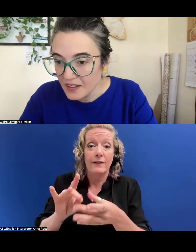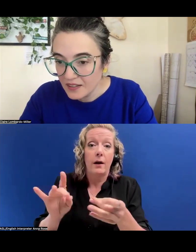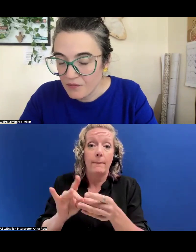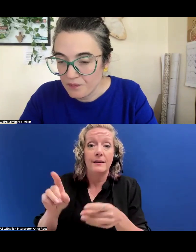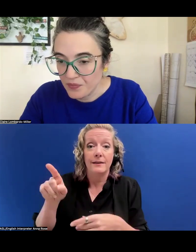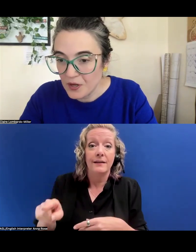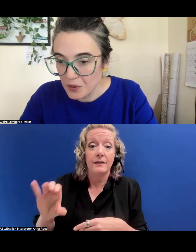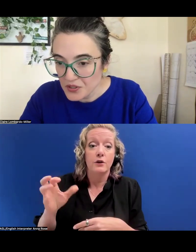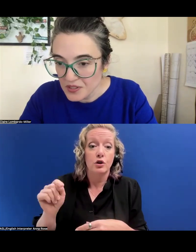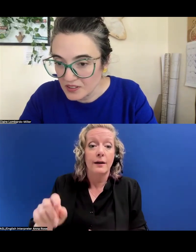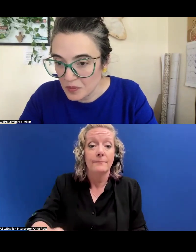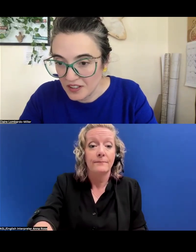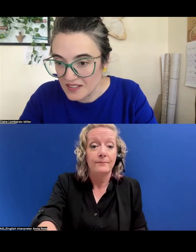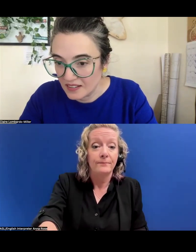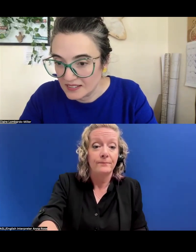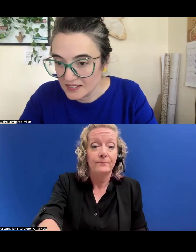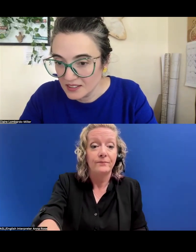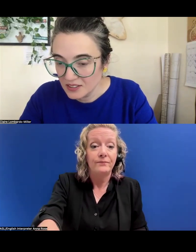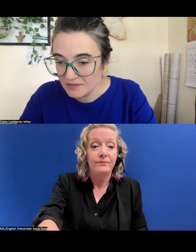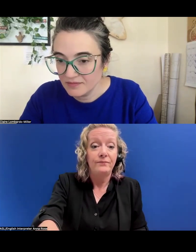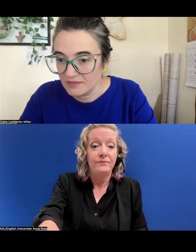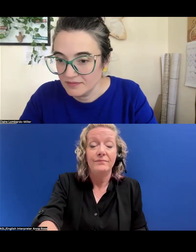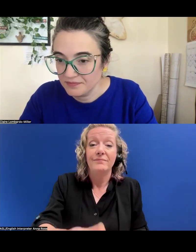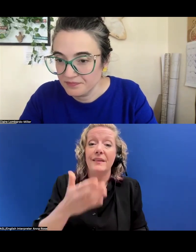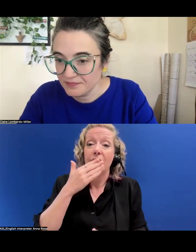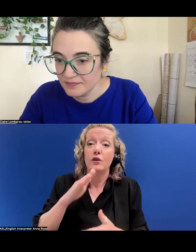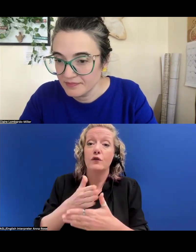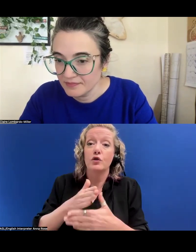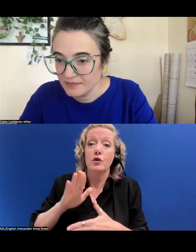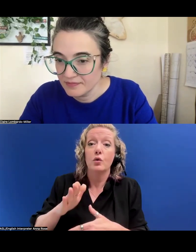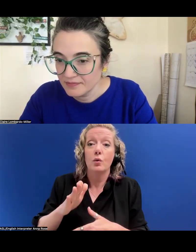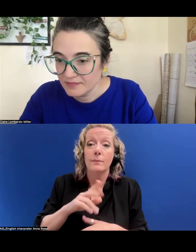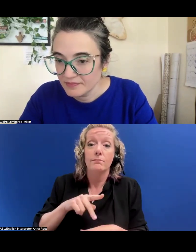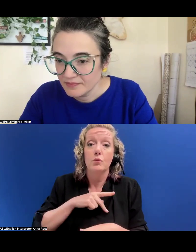their personal experiences.